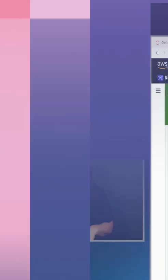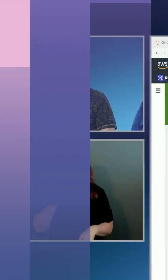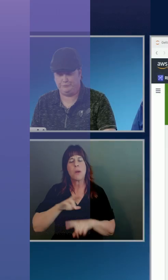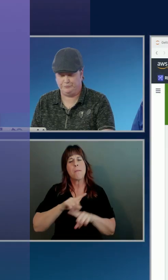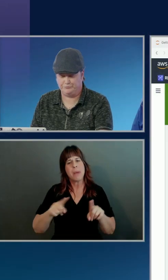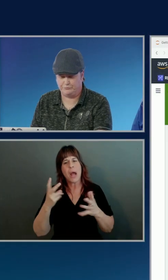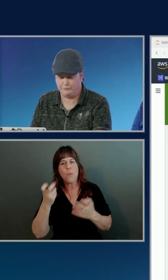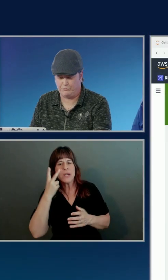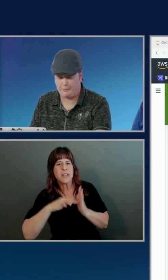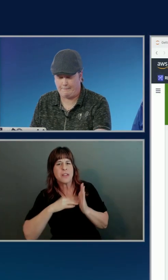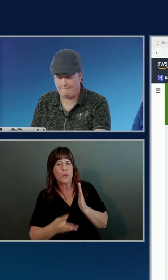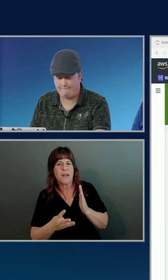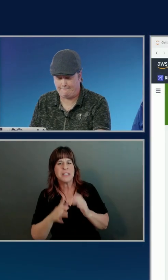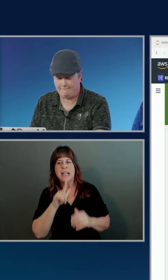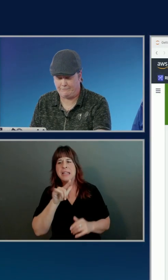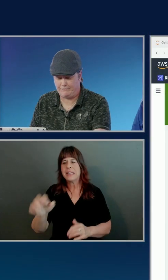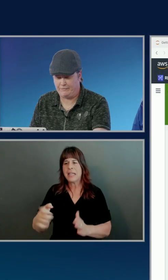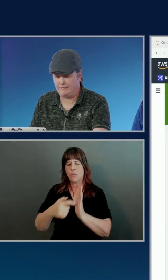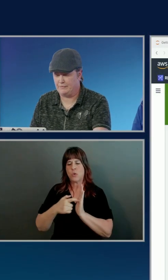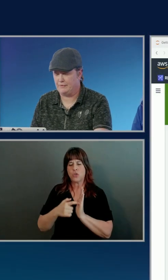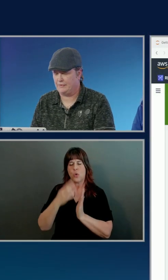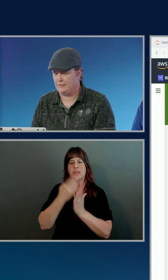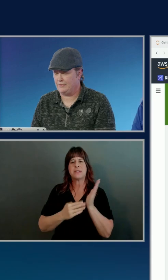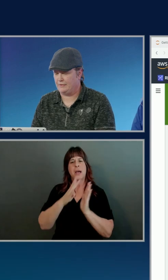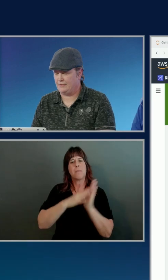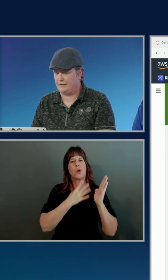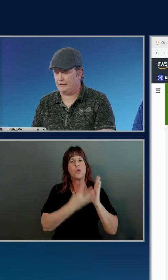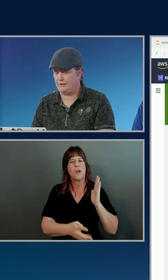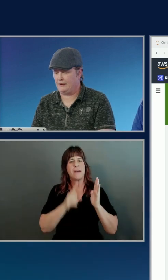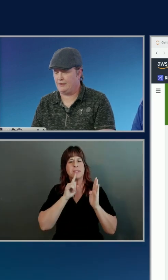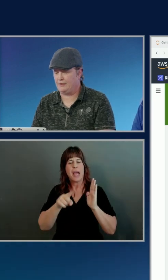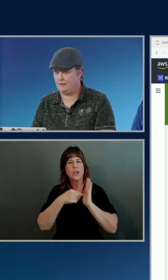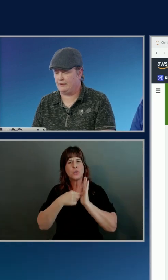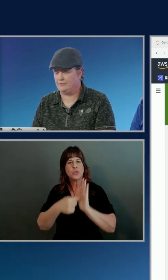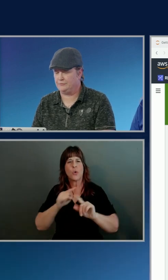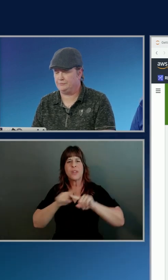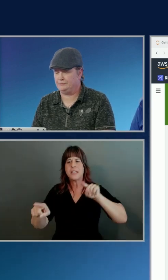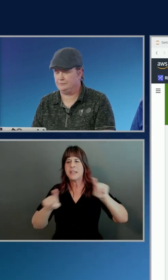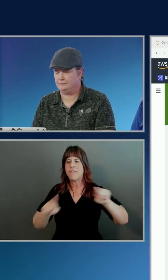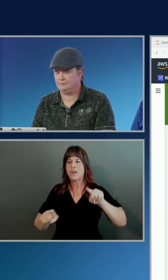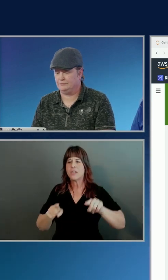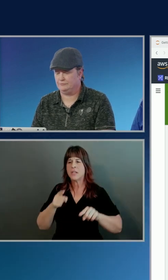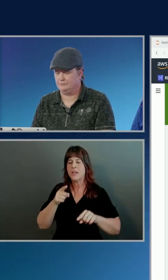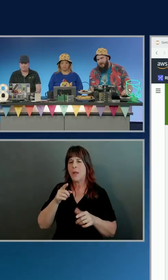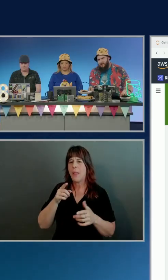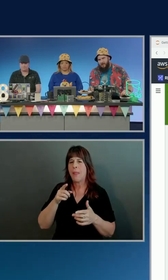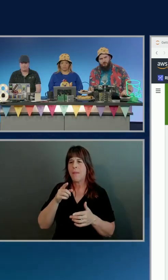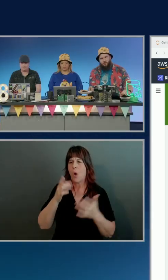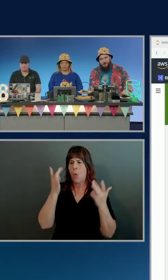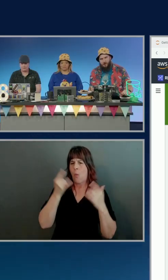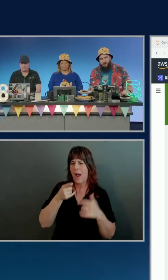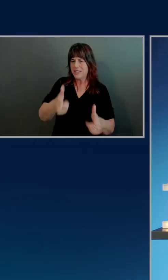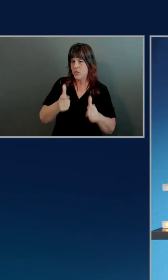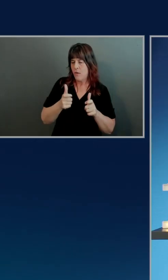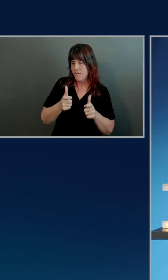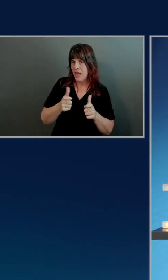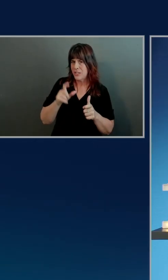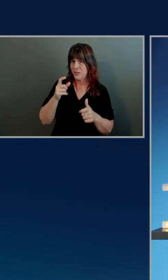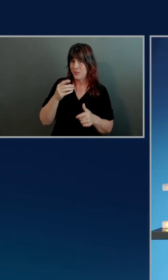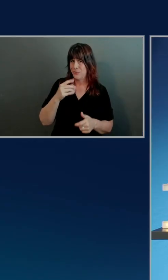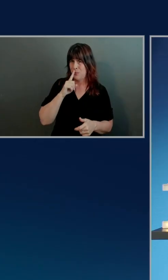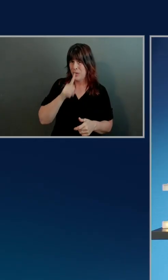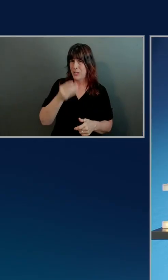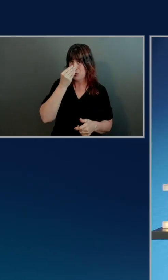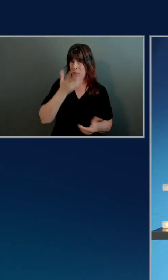So what Lee's going to show us is some graphs actually show the difference between why is this so fast? Like, should we care? So